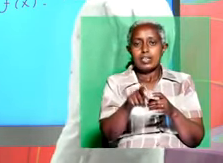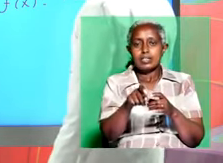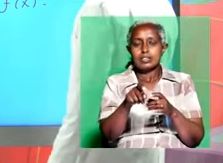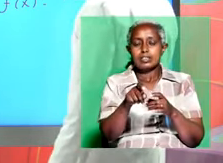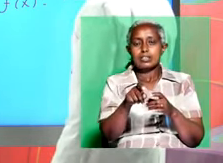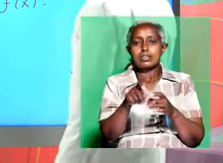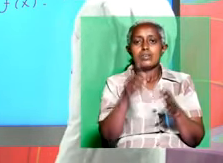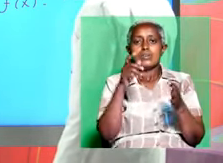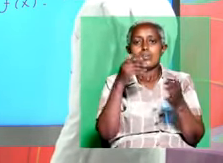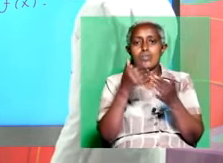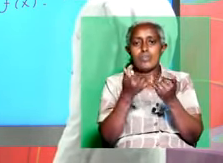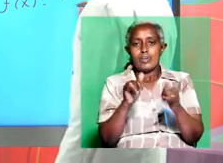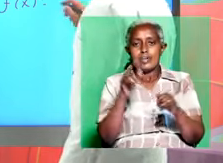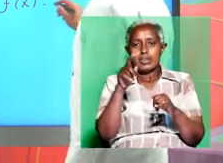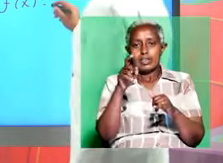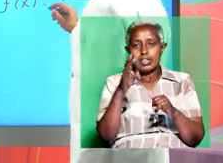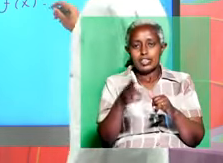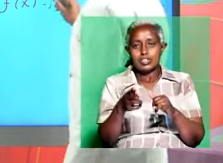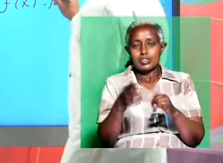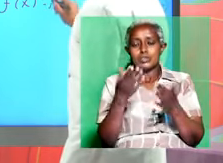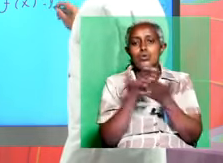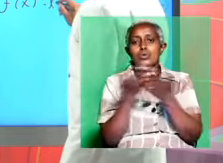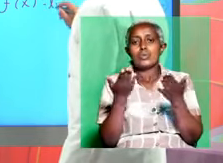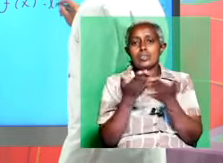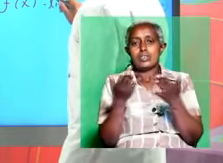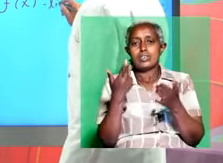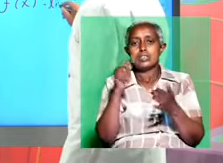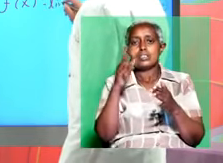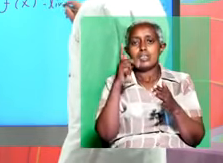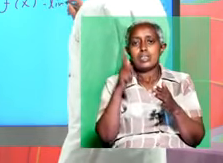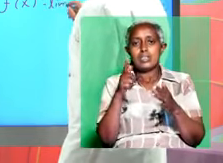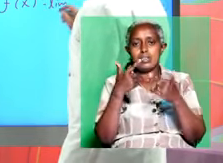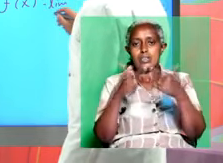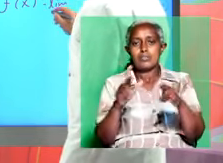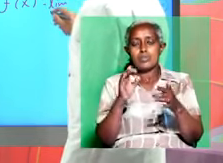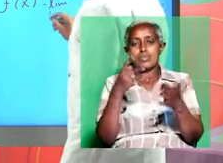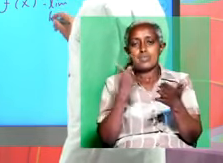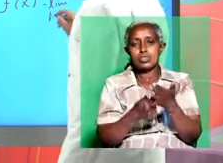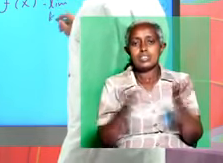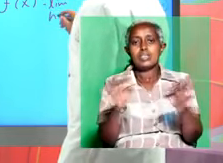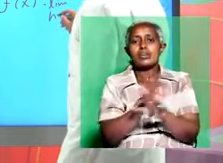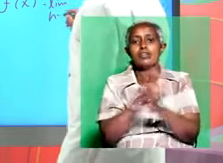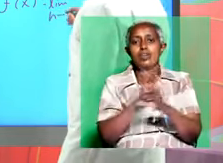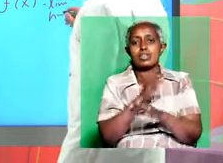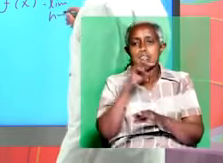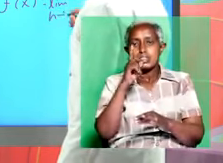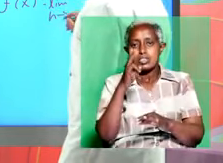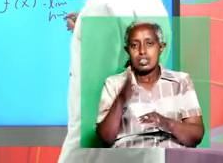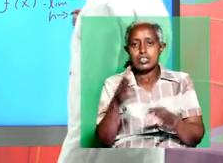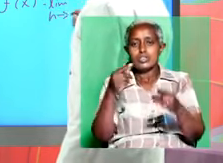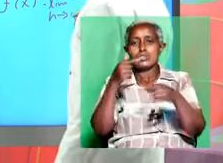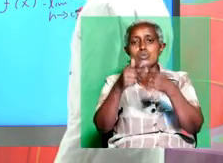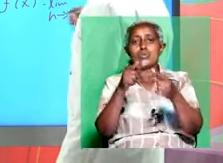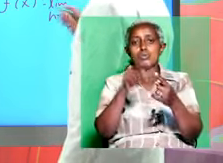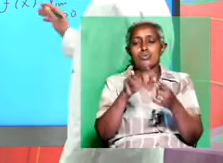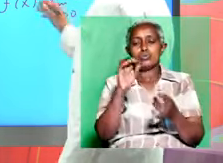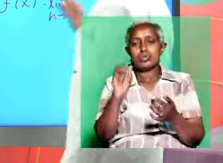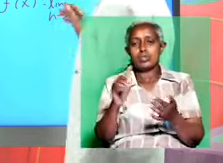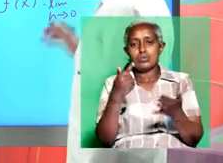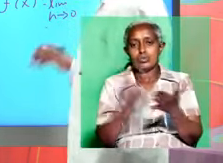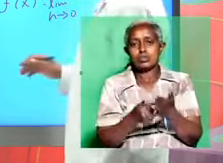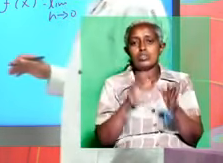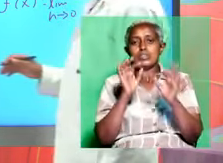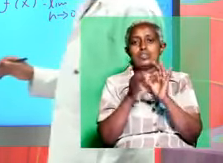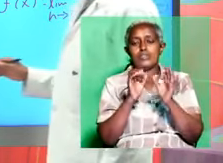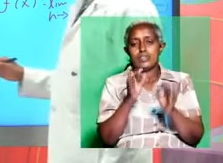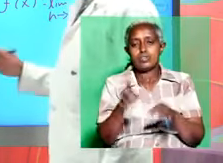x over h, where the limit of this function h goes to 0. This is the